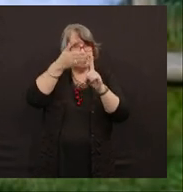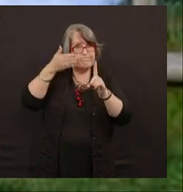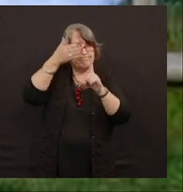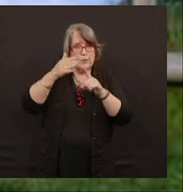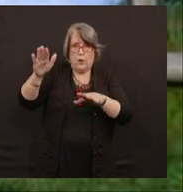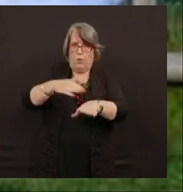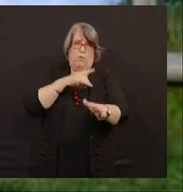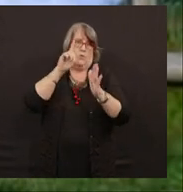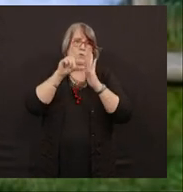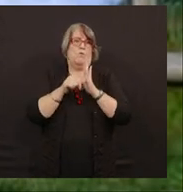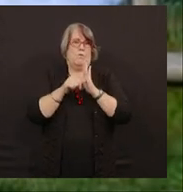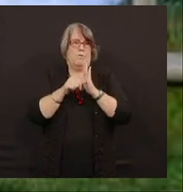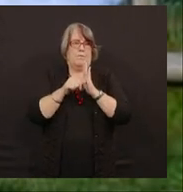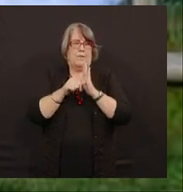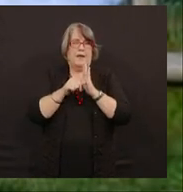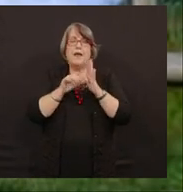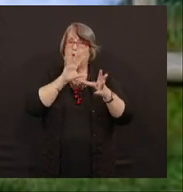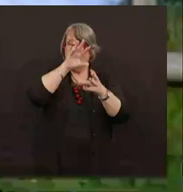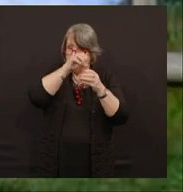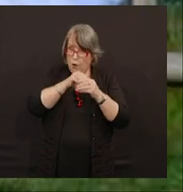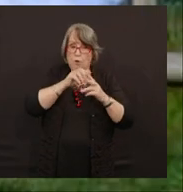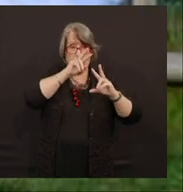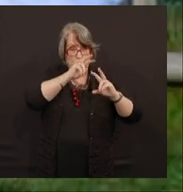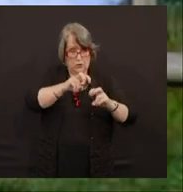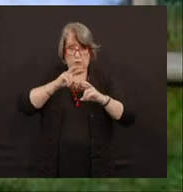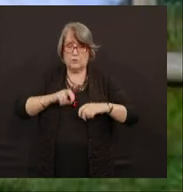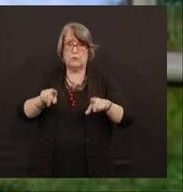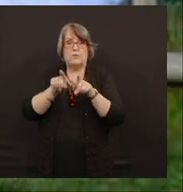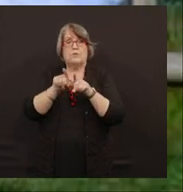long time, and they feature in research as well.